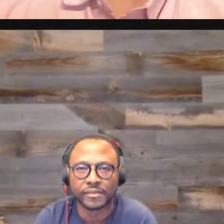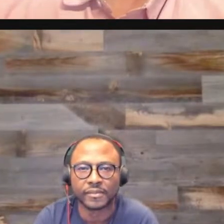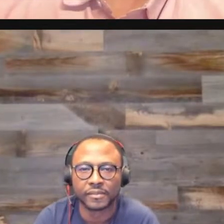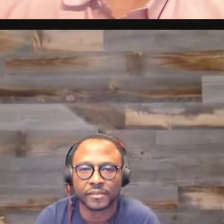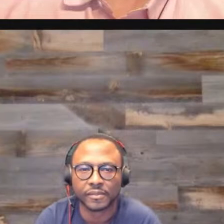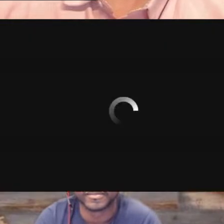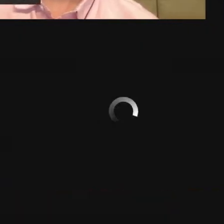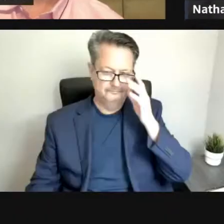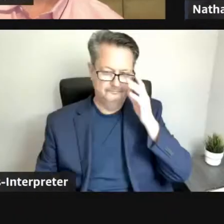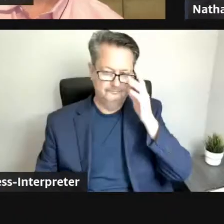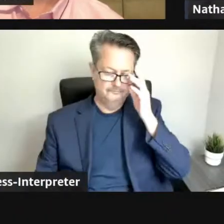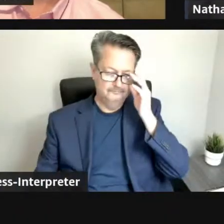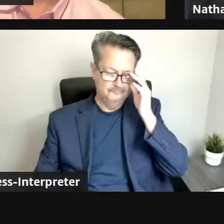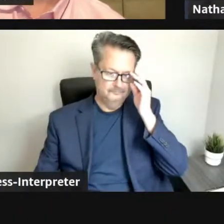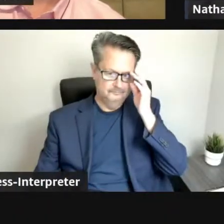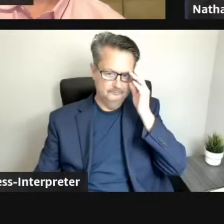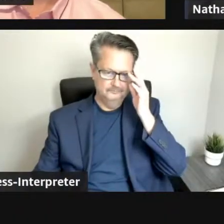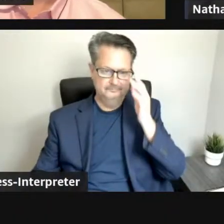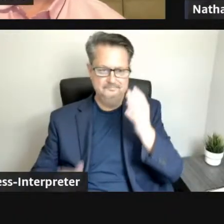All right.